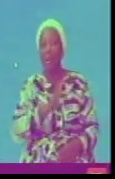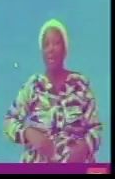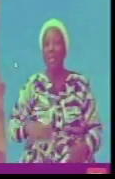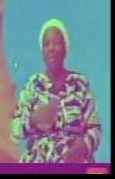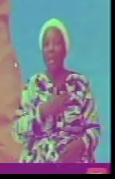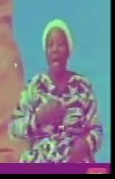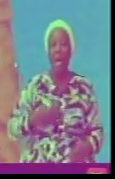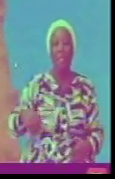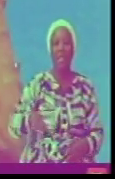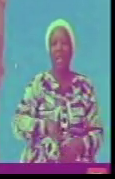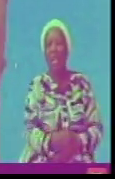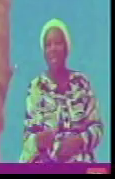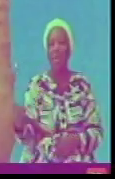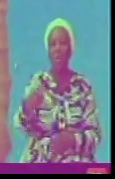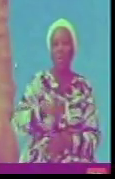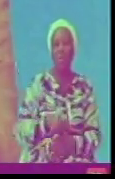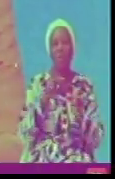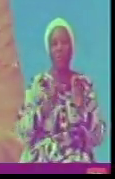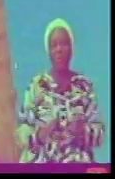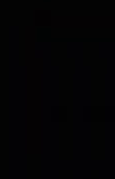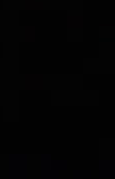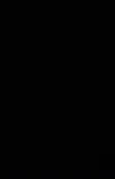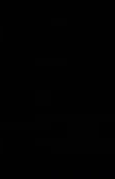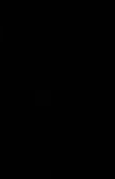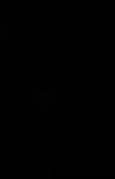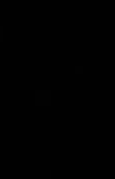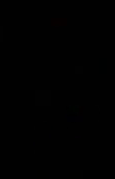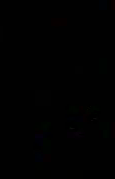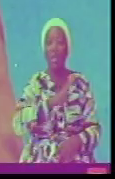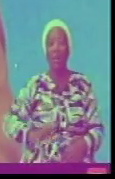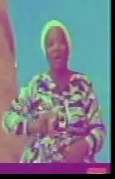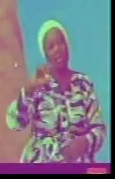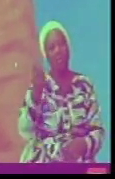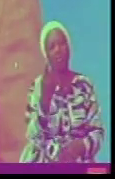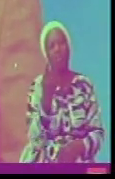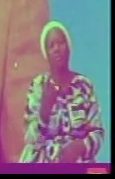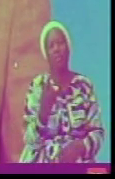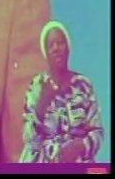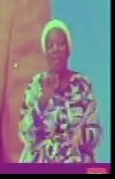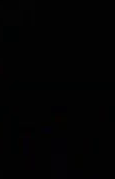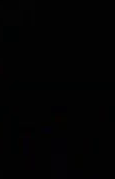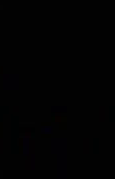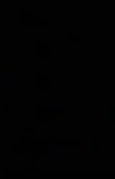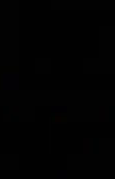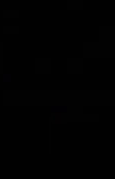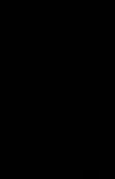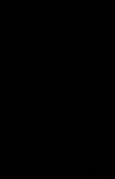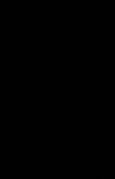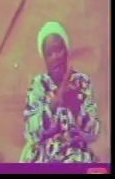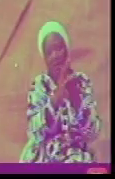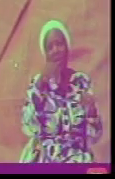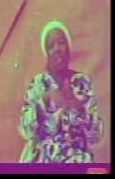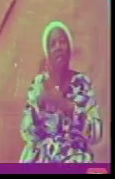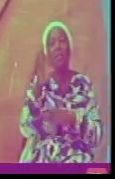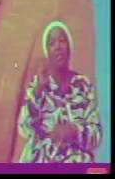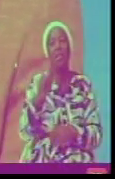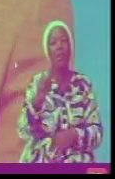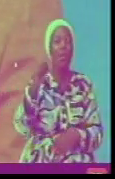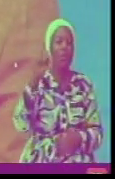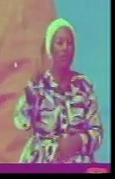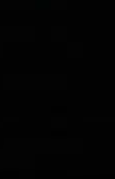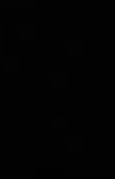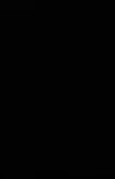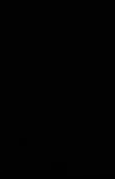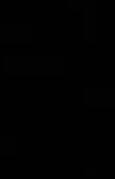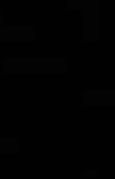Christ and my psychiatrist, Christ and any other person, Christ and Christ alone, that